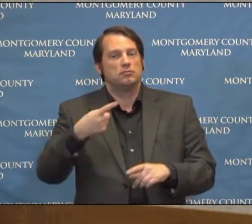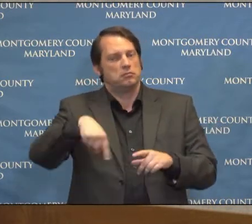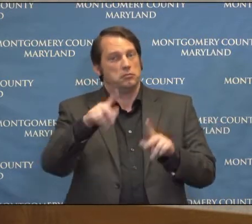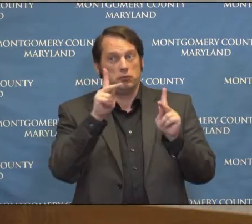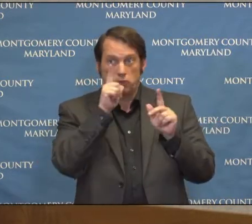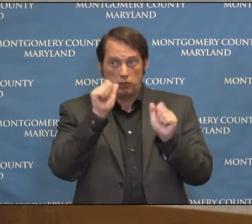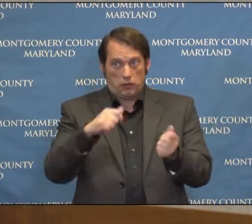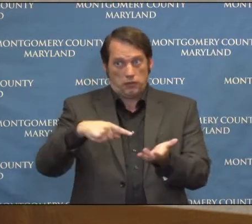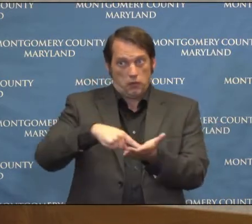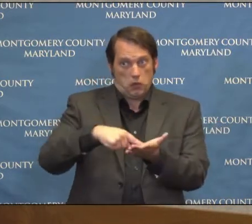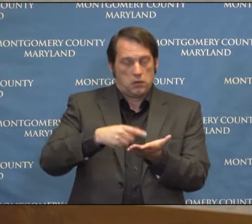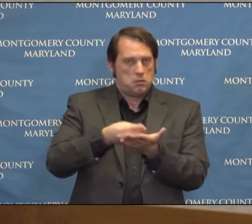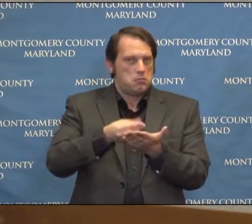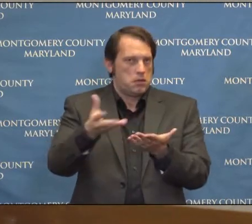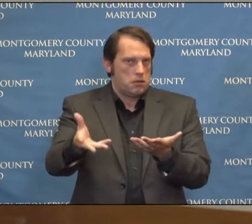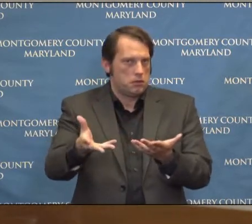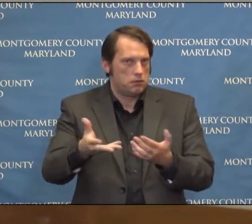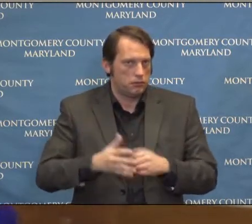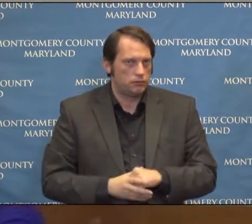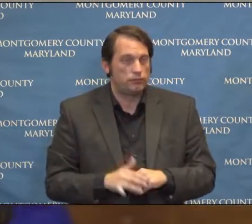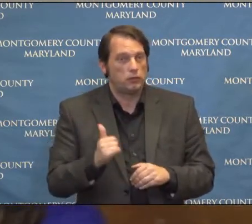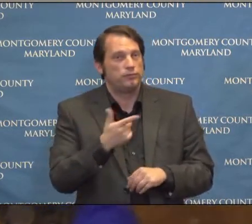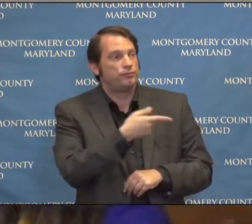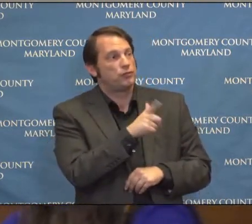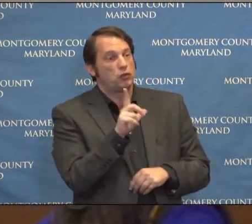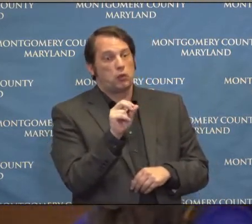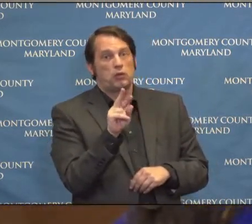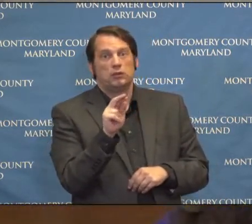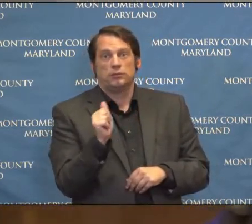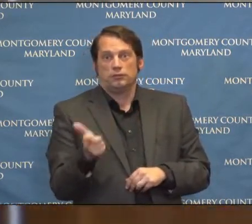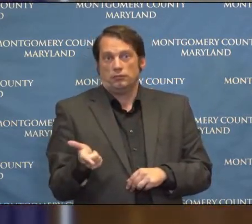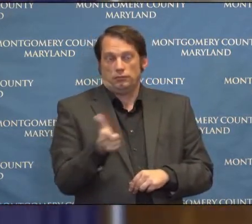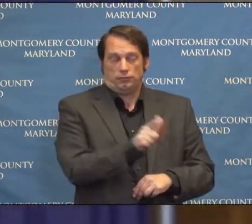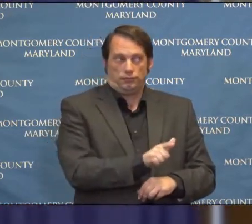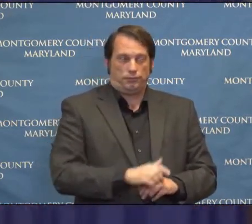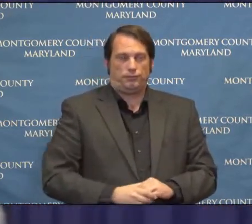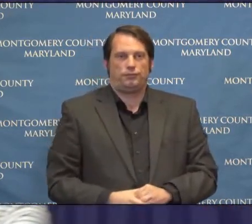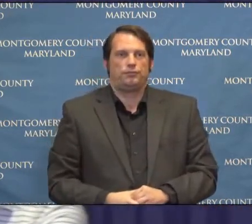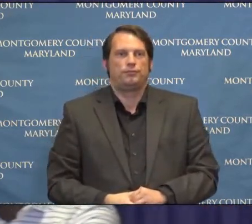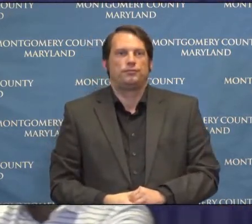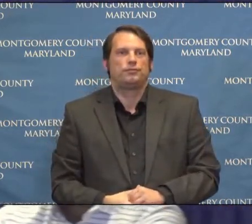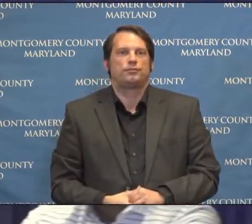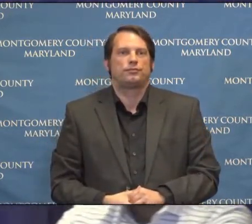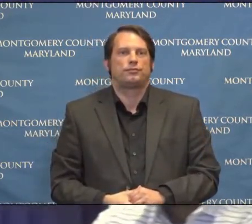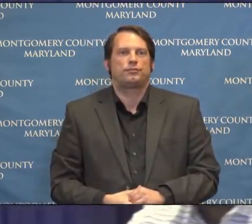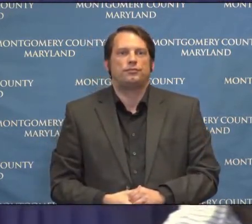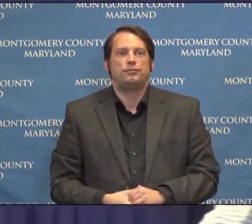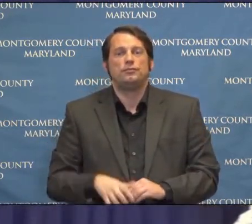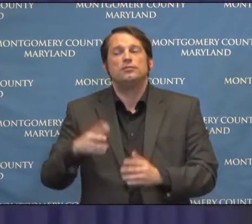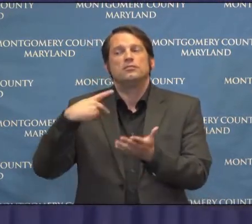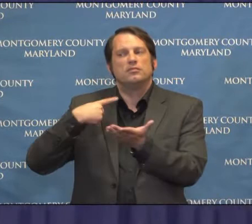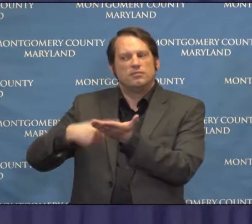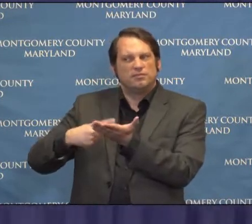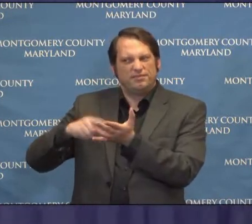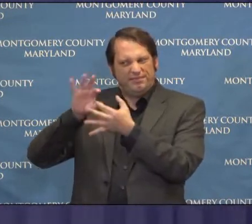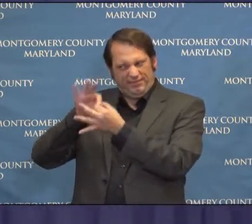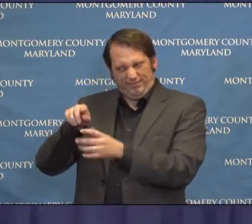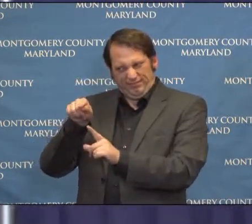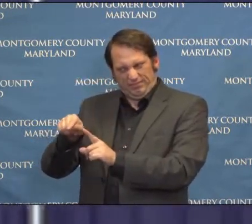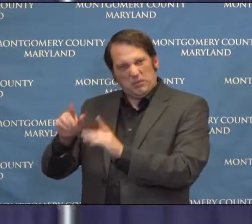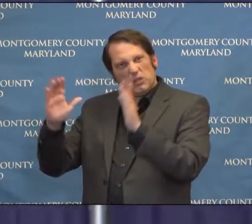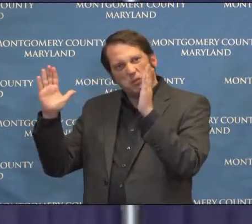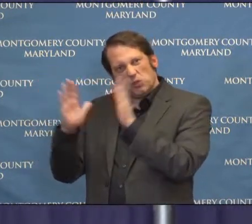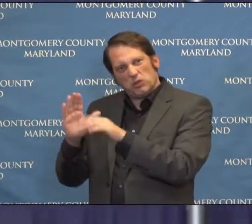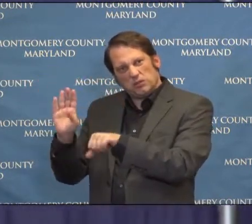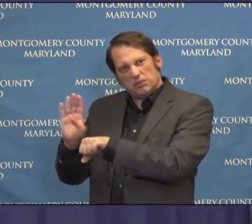County Executive, you were talking about the small business community. I am a small business owner, and unfortunately, I had to